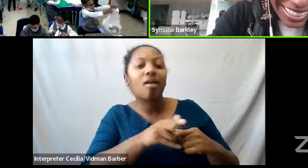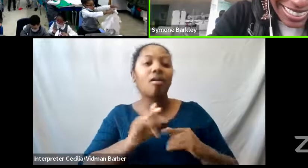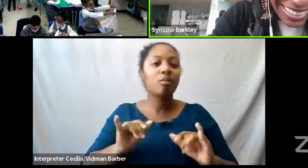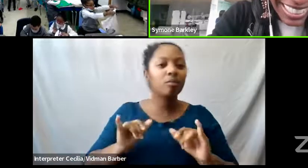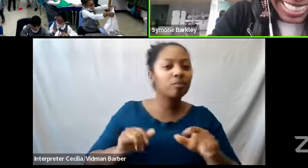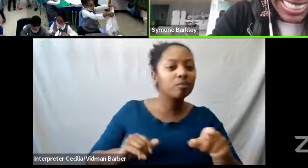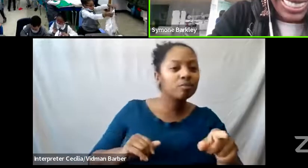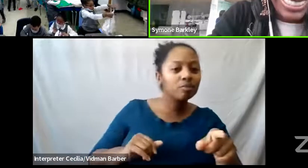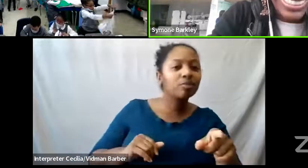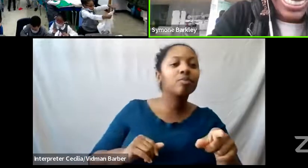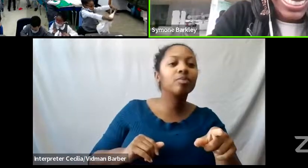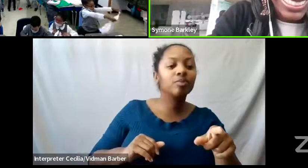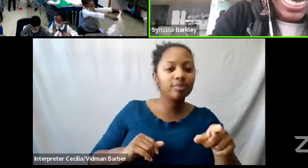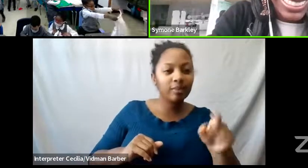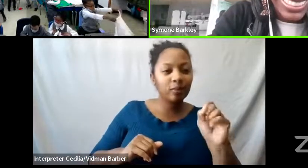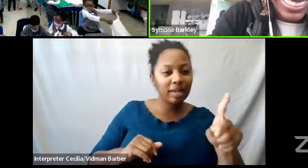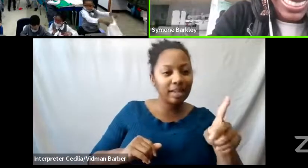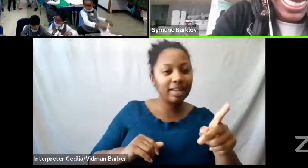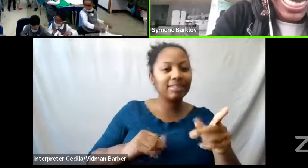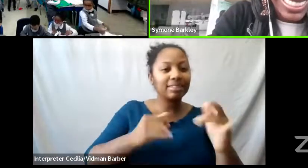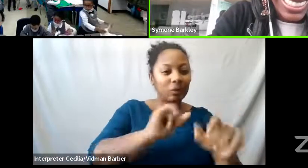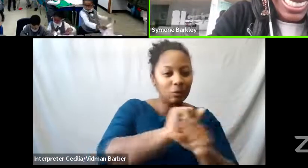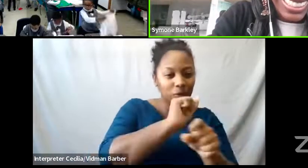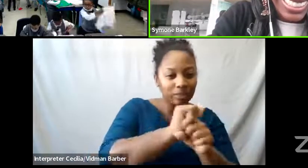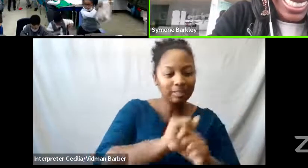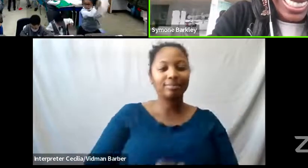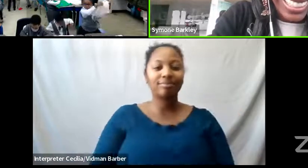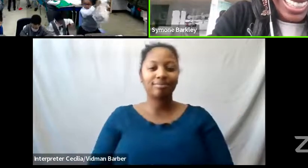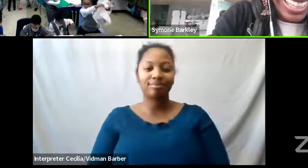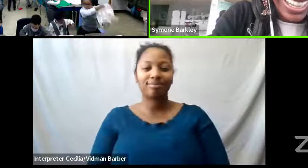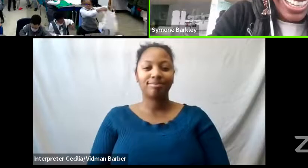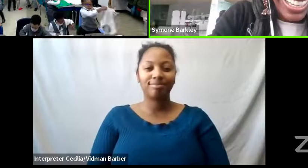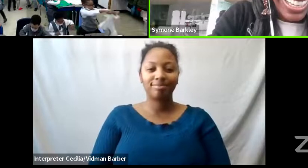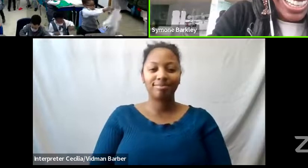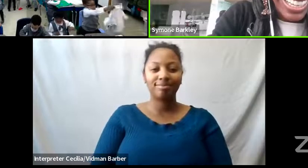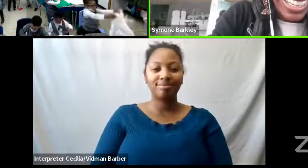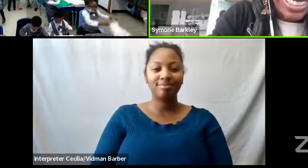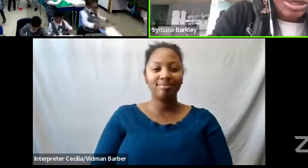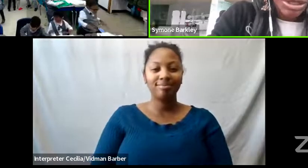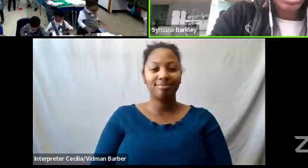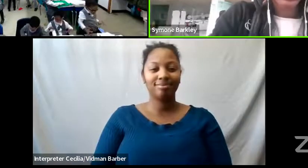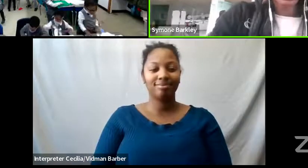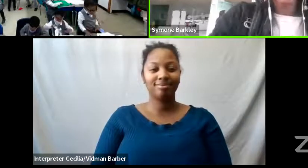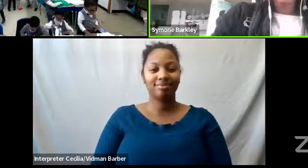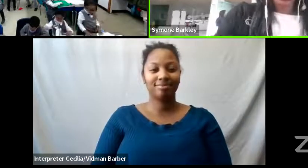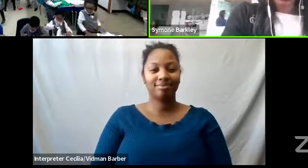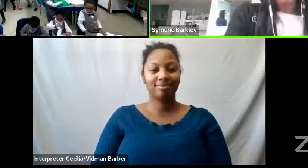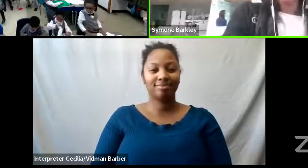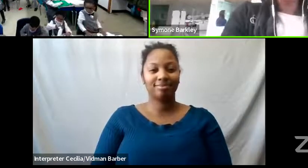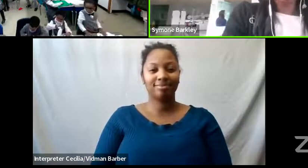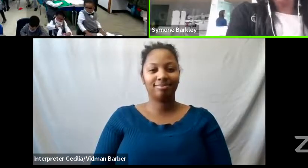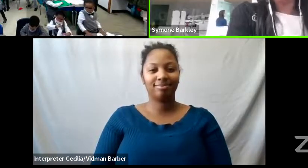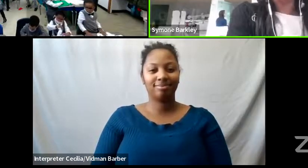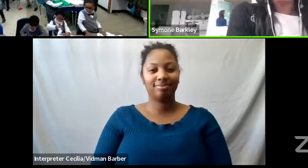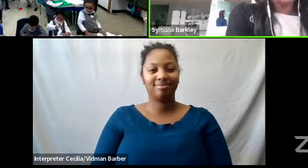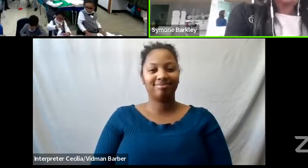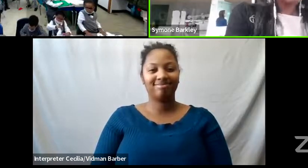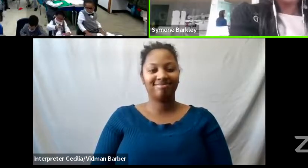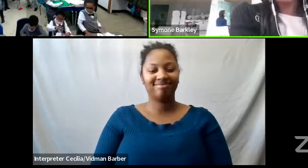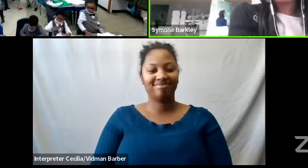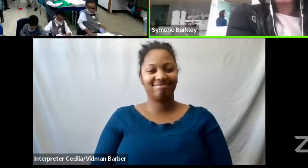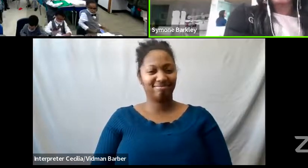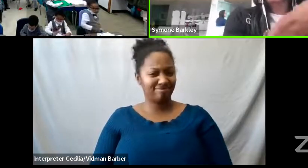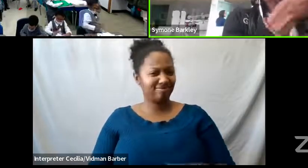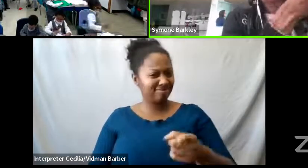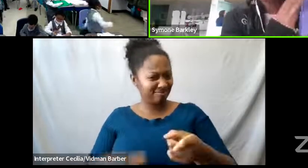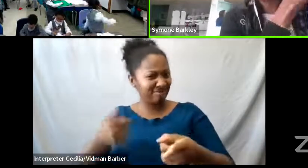Yes. Yeah, shaking it out. I see my friend in the